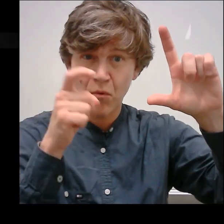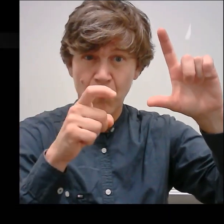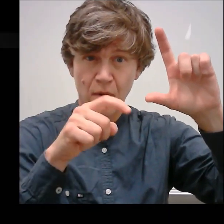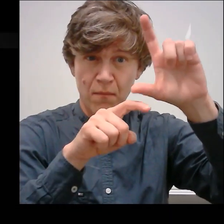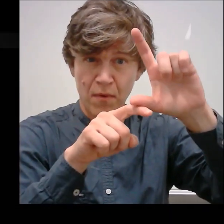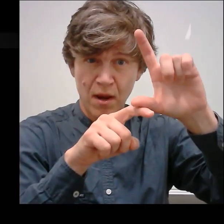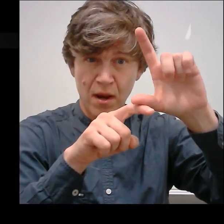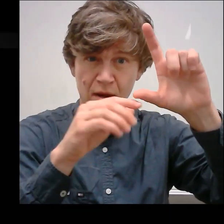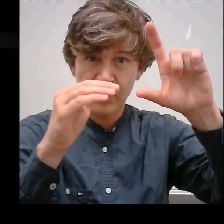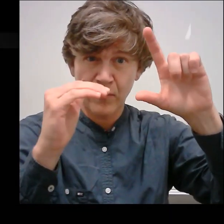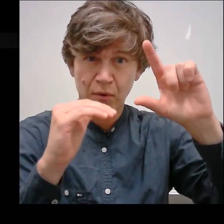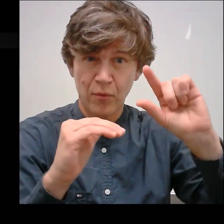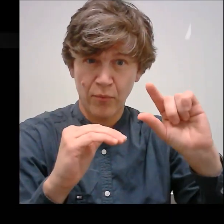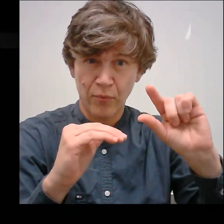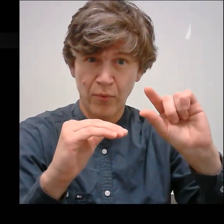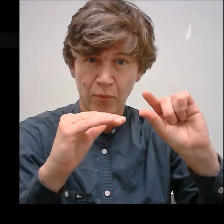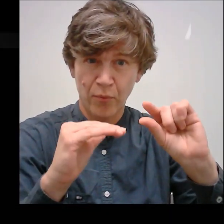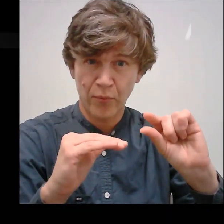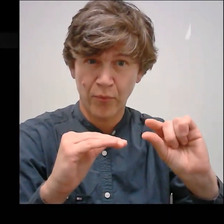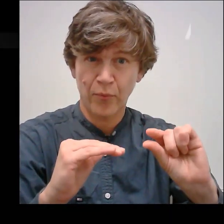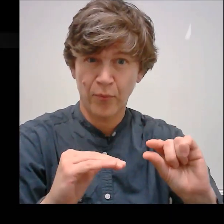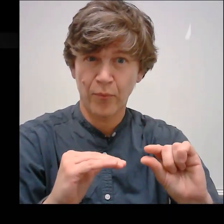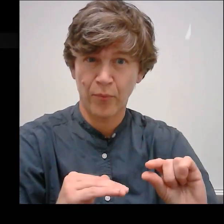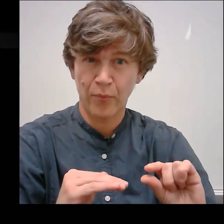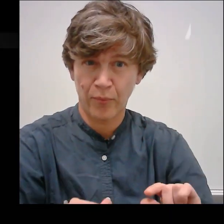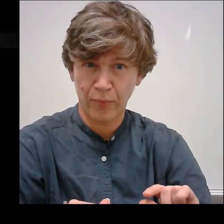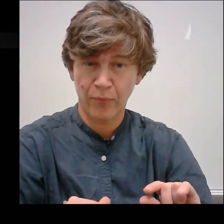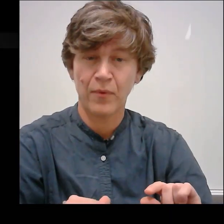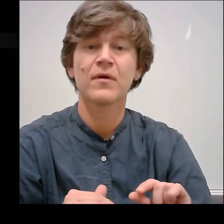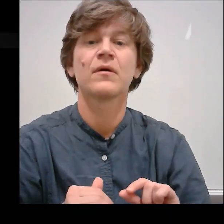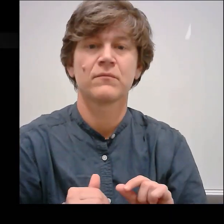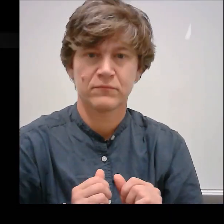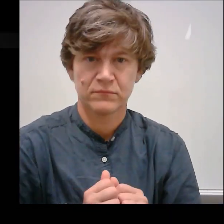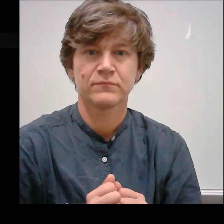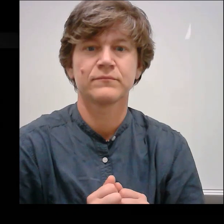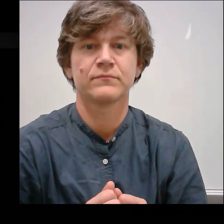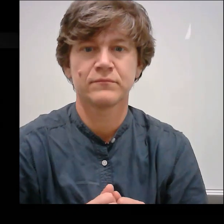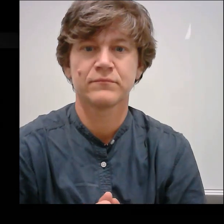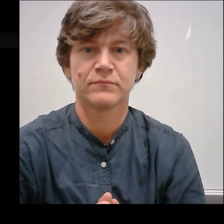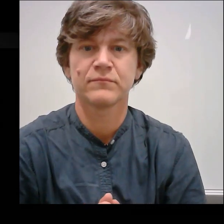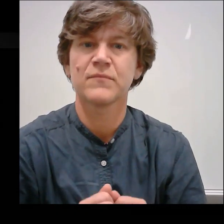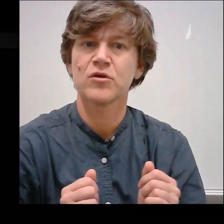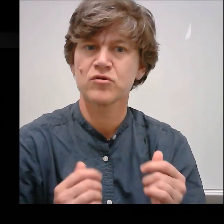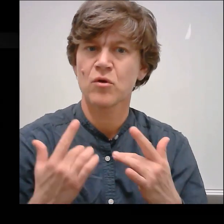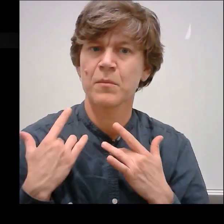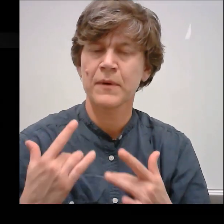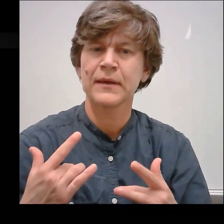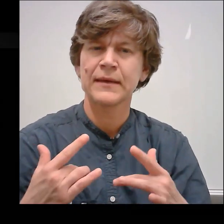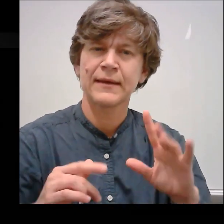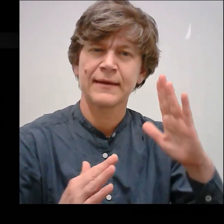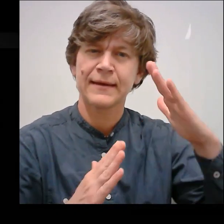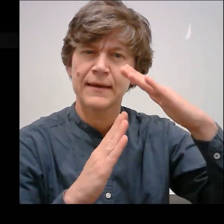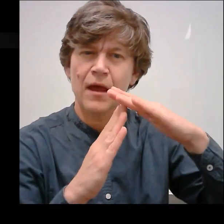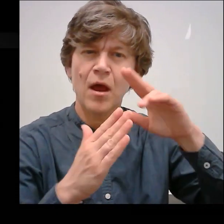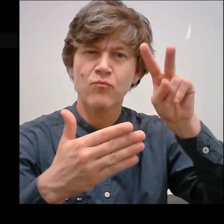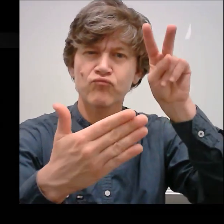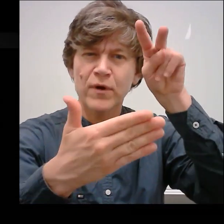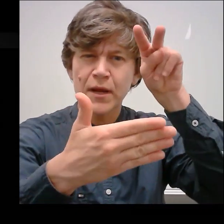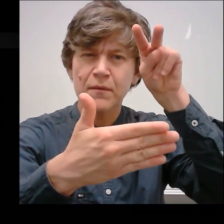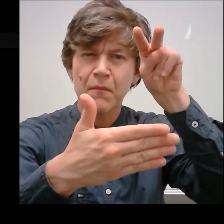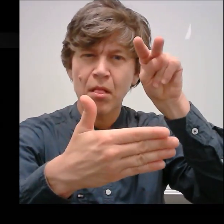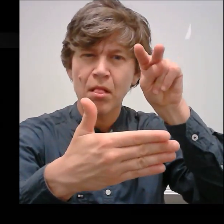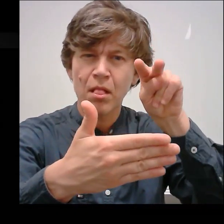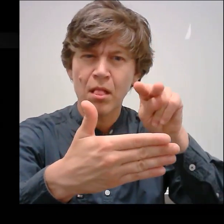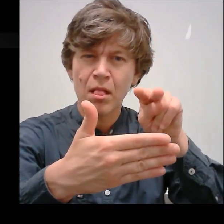The type is wisely designed to decrease in size and thus value contrast as we move to the bottom towards less significant